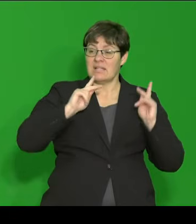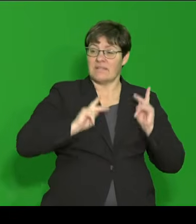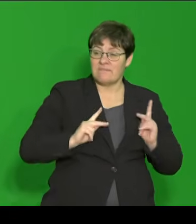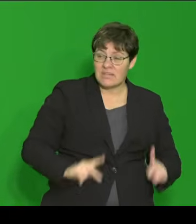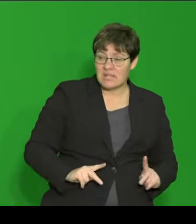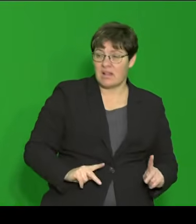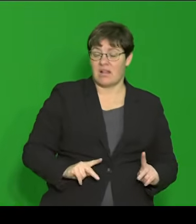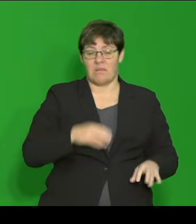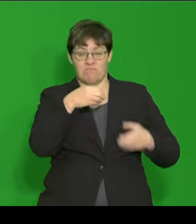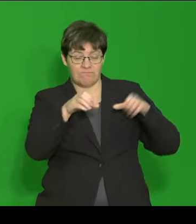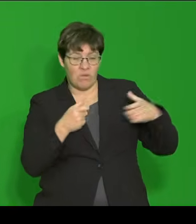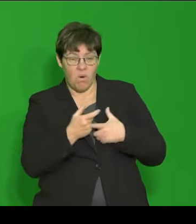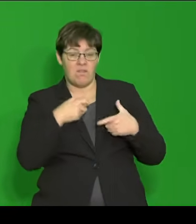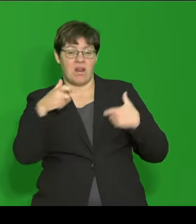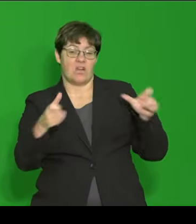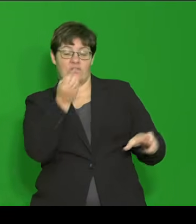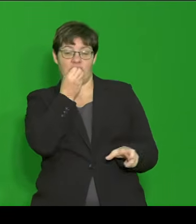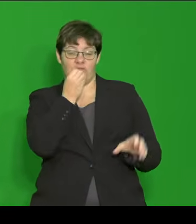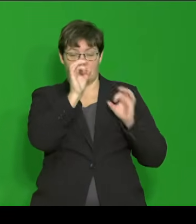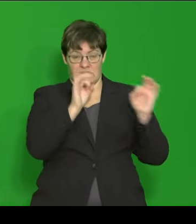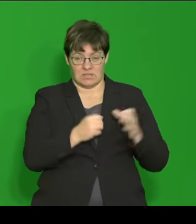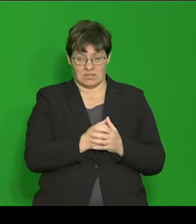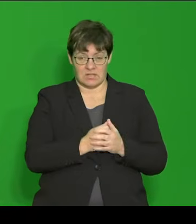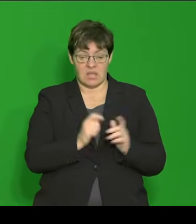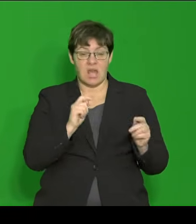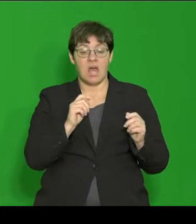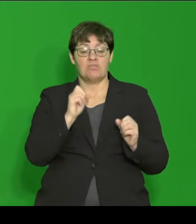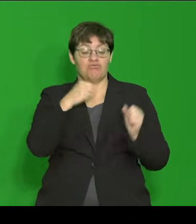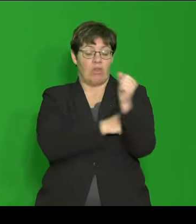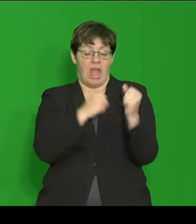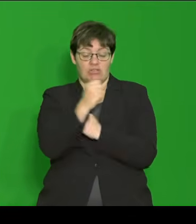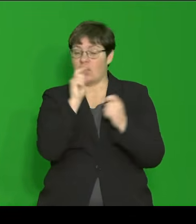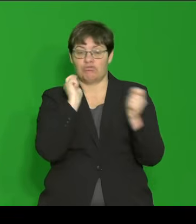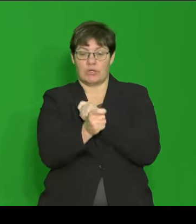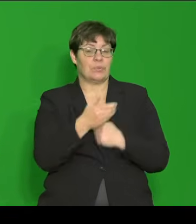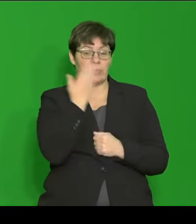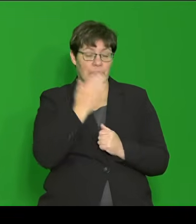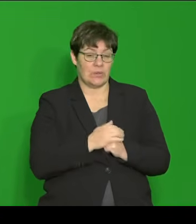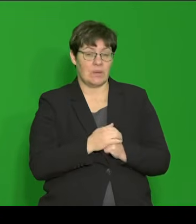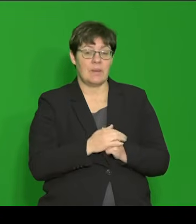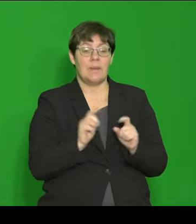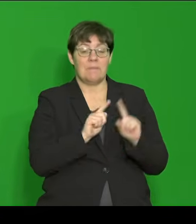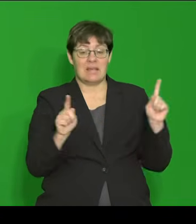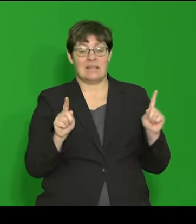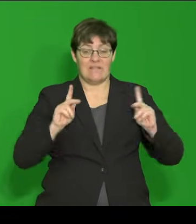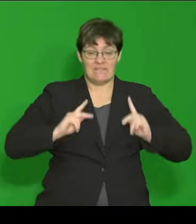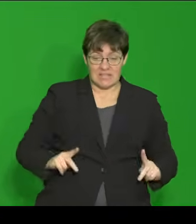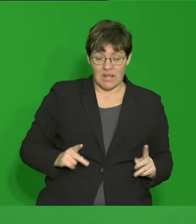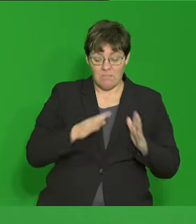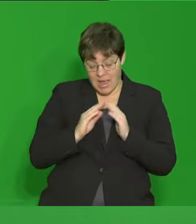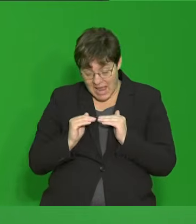breakdown of the large food particles. We do not alter the chemical structure, but what it does is that